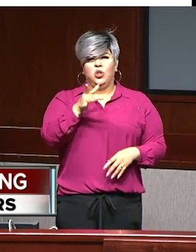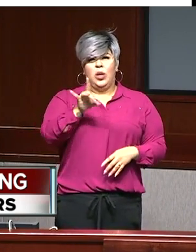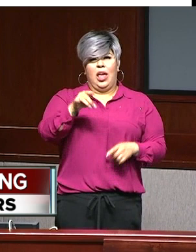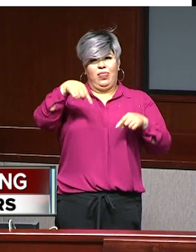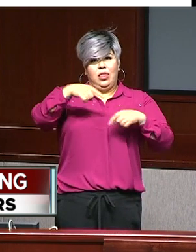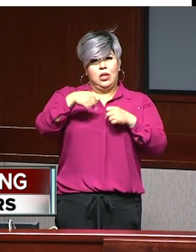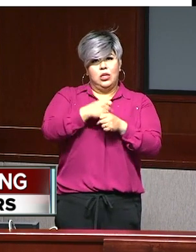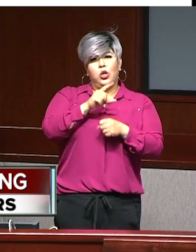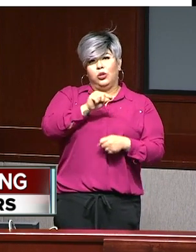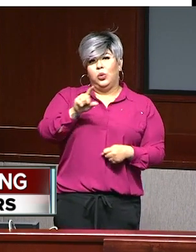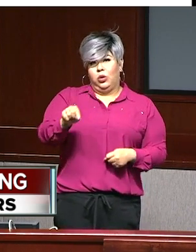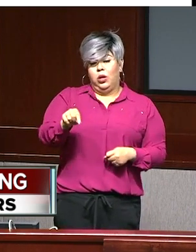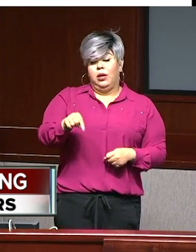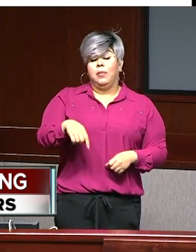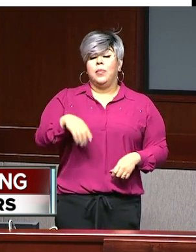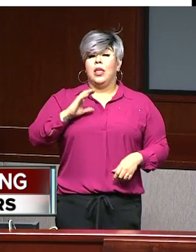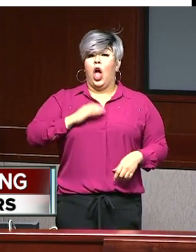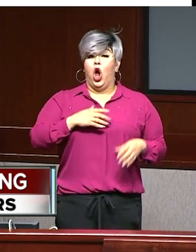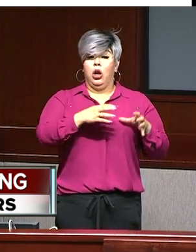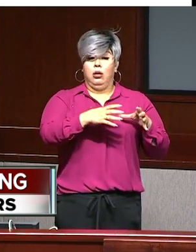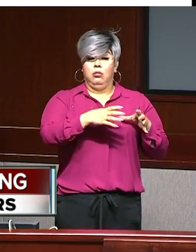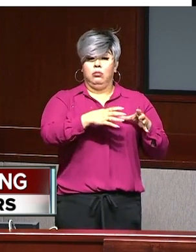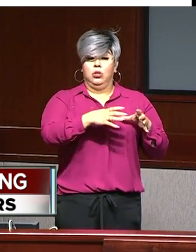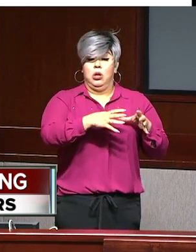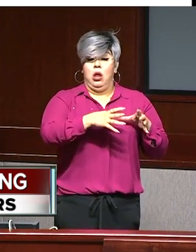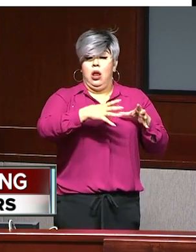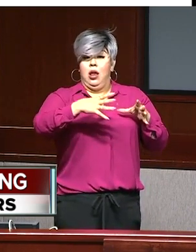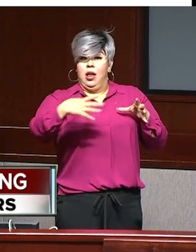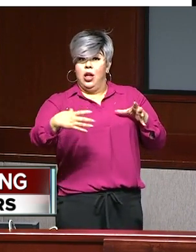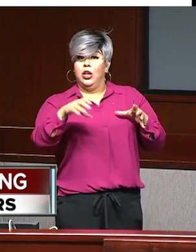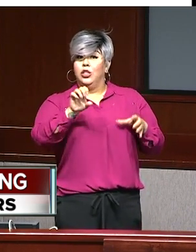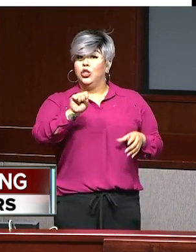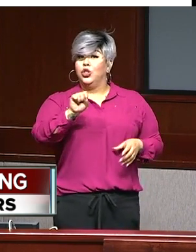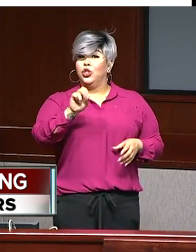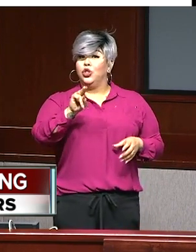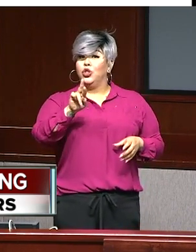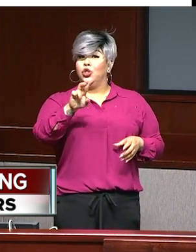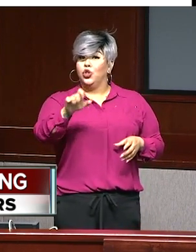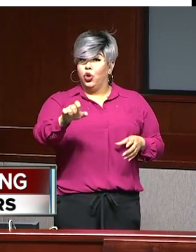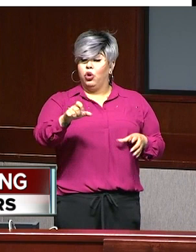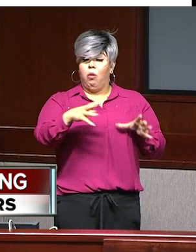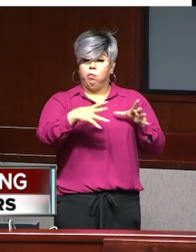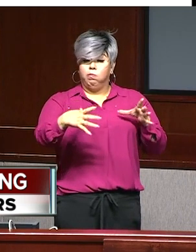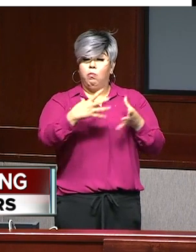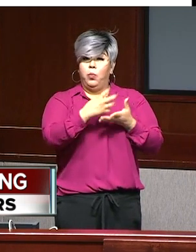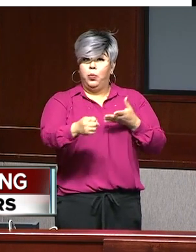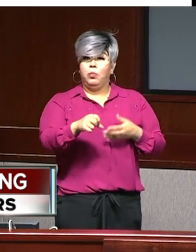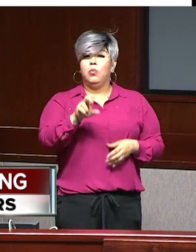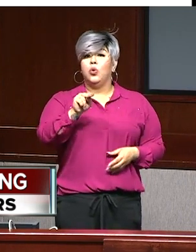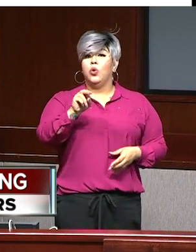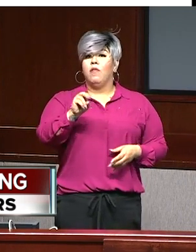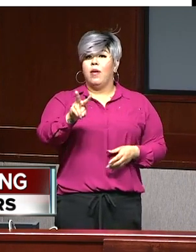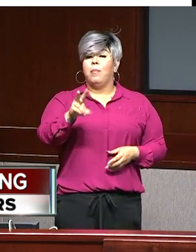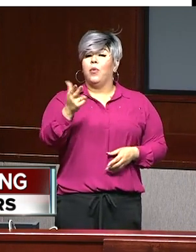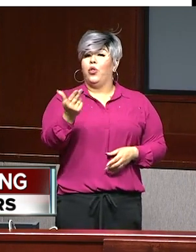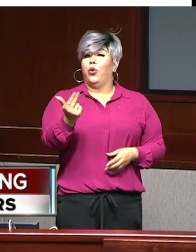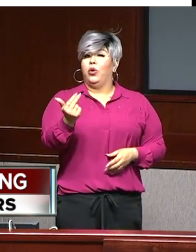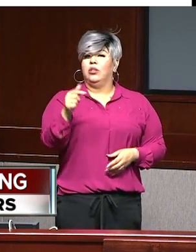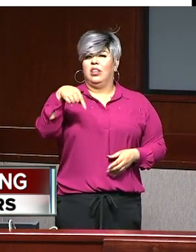would exceed our surge capacity of ICU beds on November 13th,